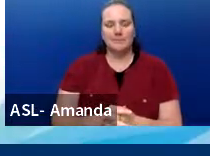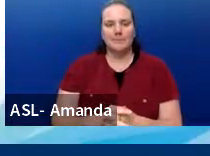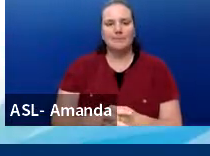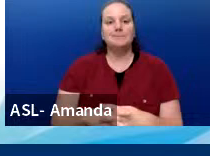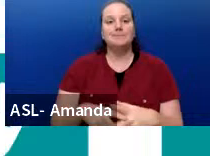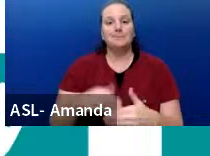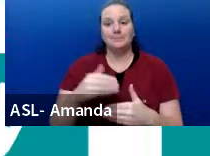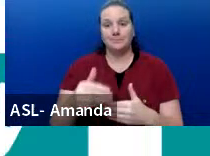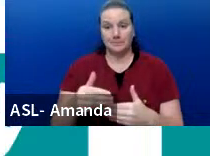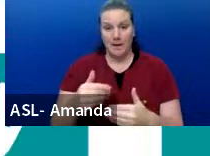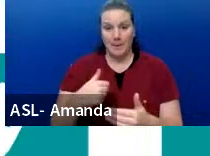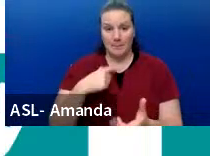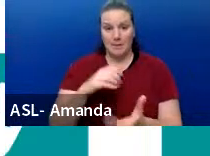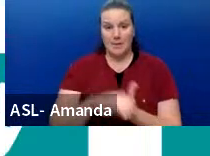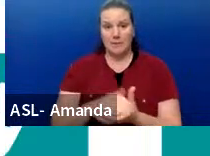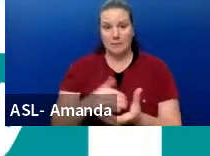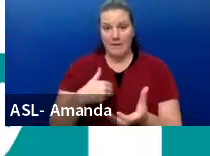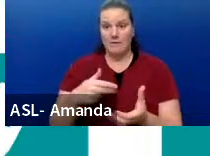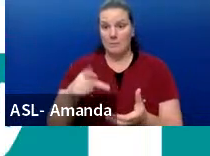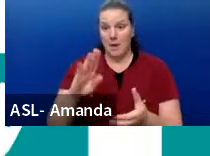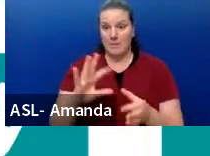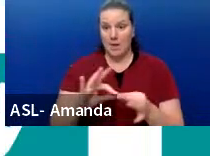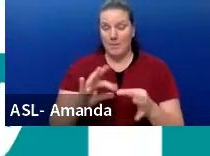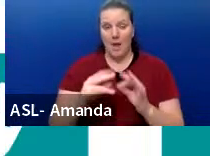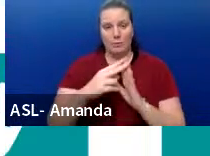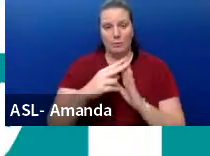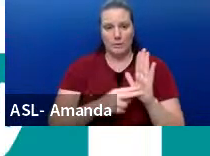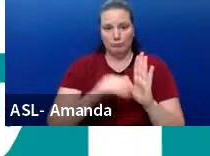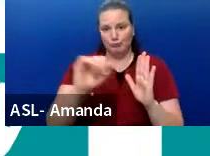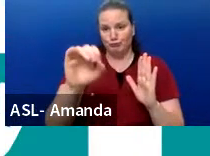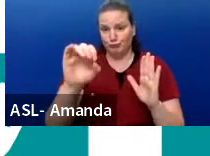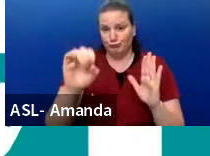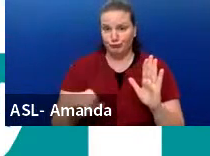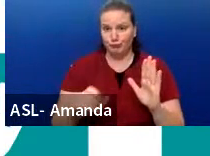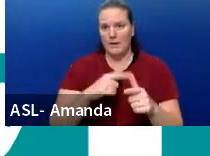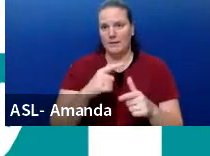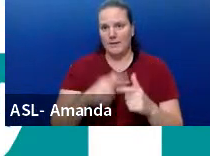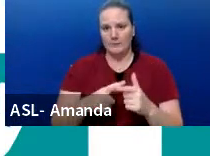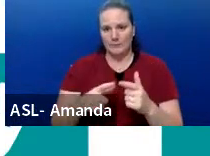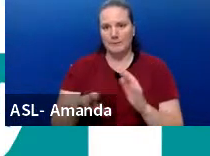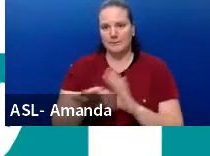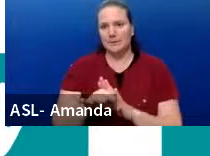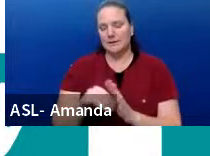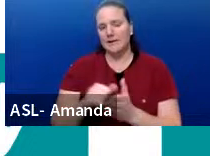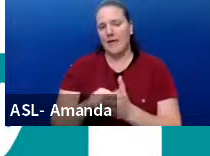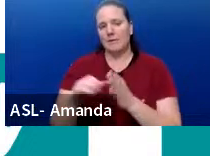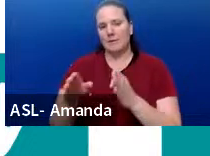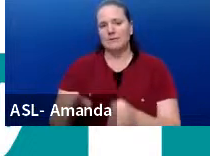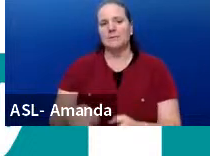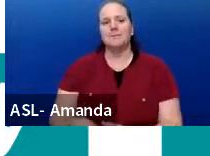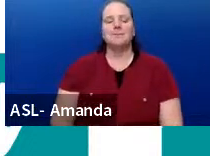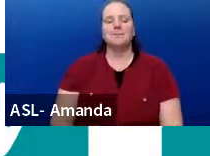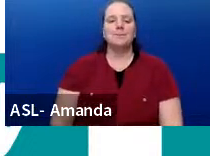All right, and I do believe we have a public comment, so I'll read the instructions and then we'll go to the public commenter. So to make